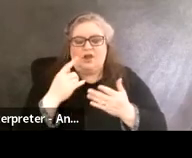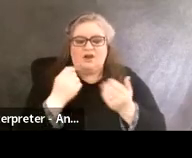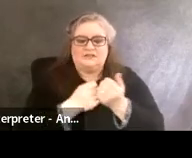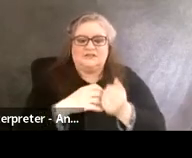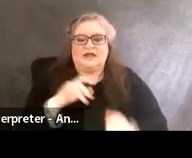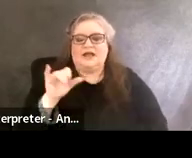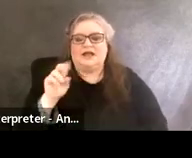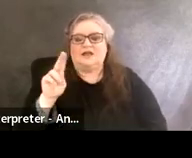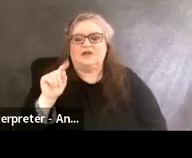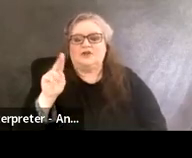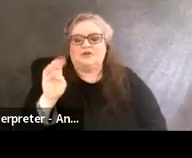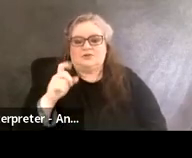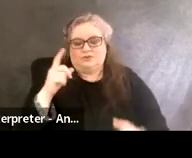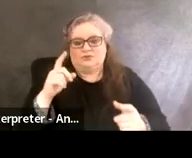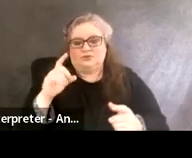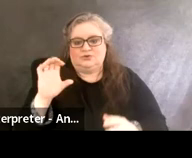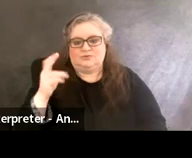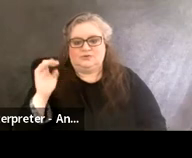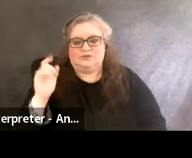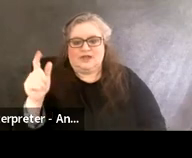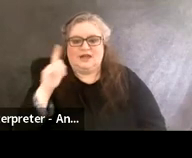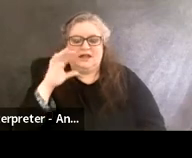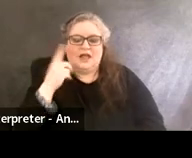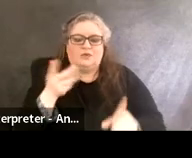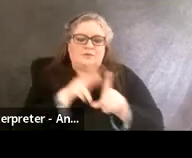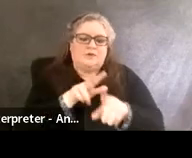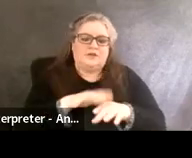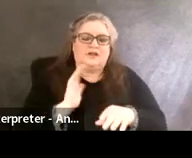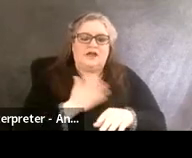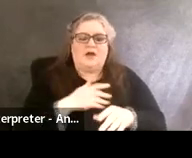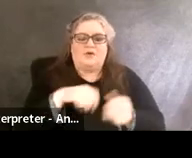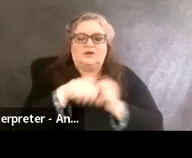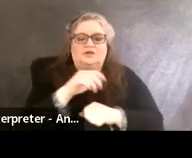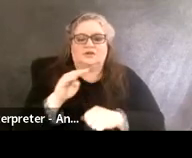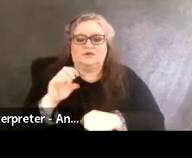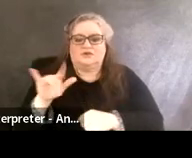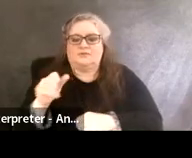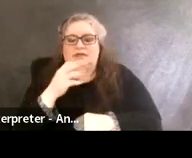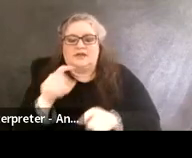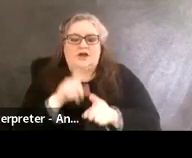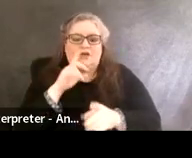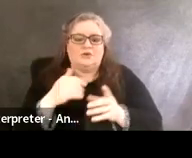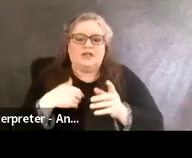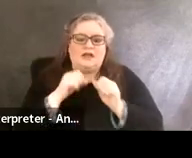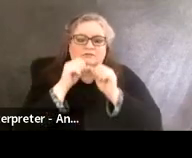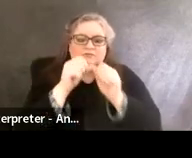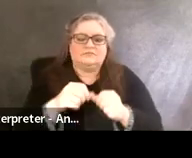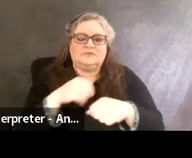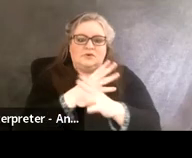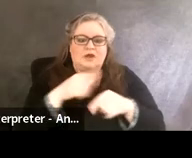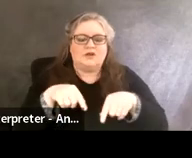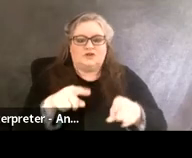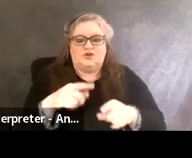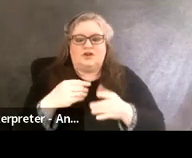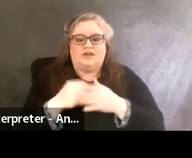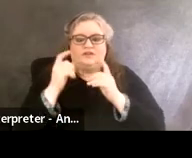YouTube channel, as well as we're going to be reposting them on our social media accounts. We'll also be having further webinars throughout the grant period over the